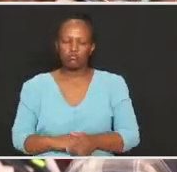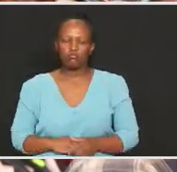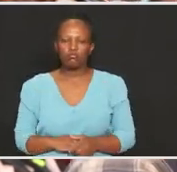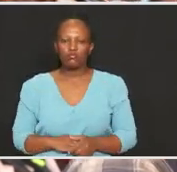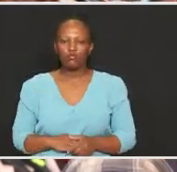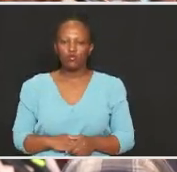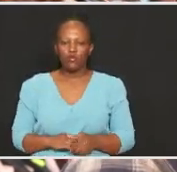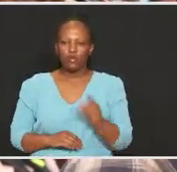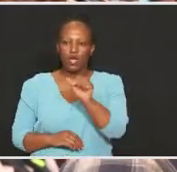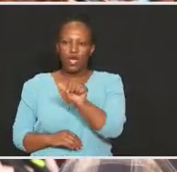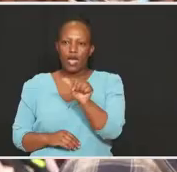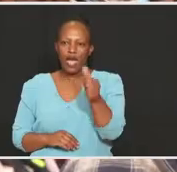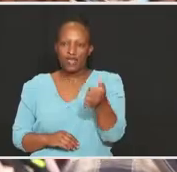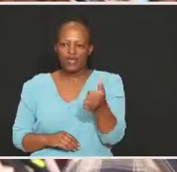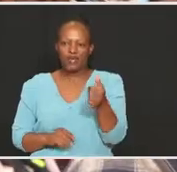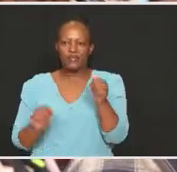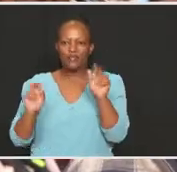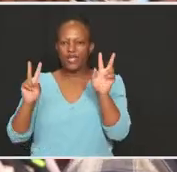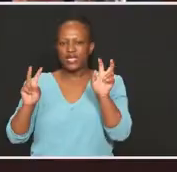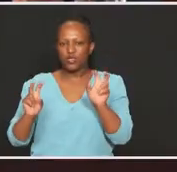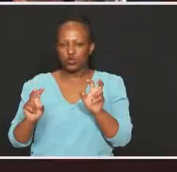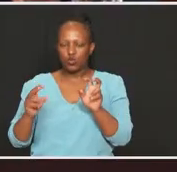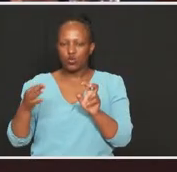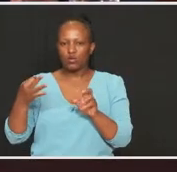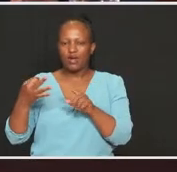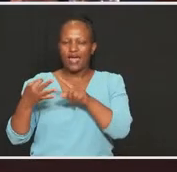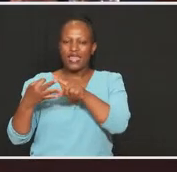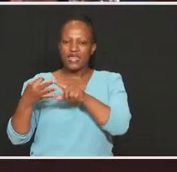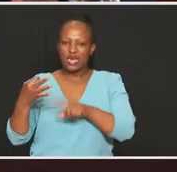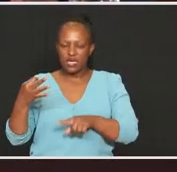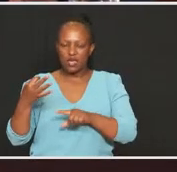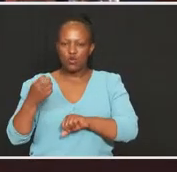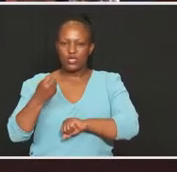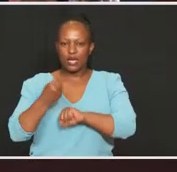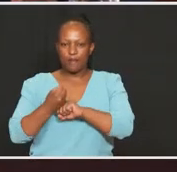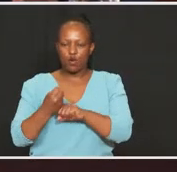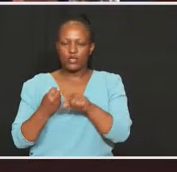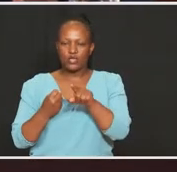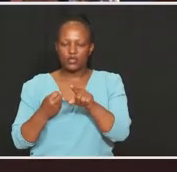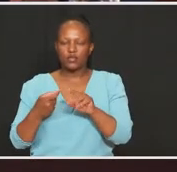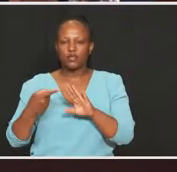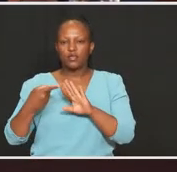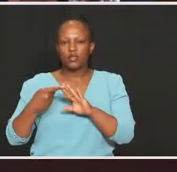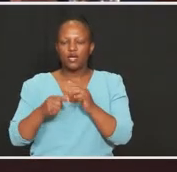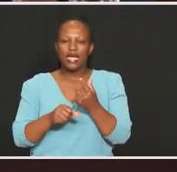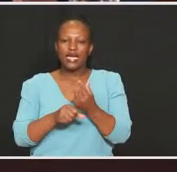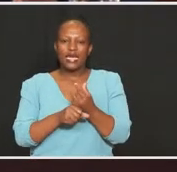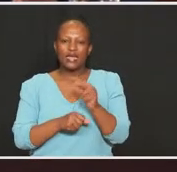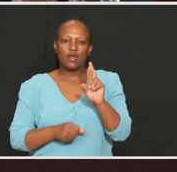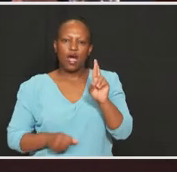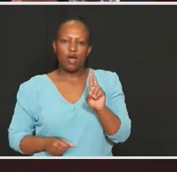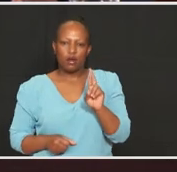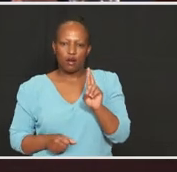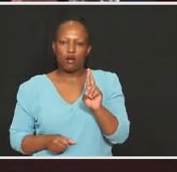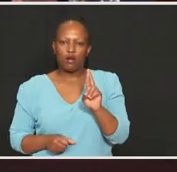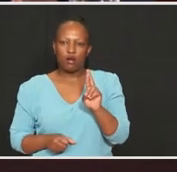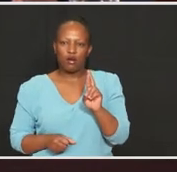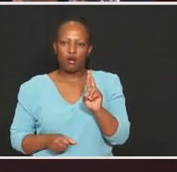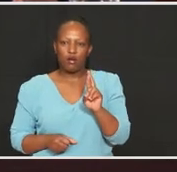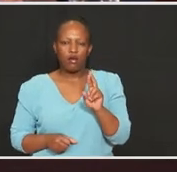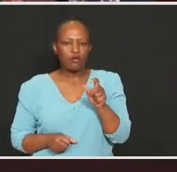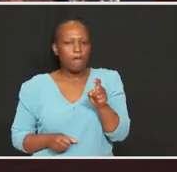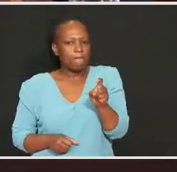there are three matters or a couple of matters that we support in the bill the whole thing about great R to make that